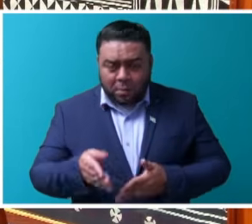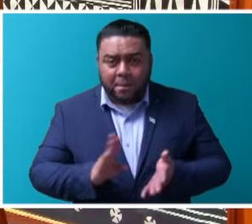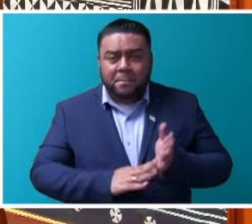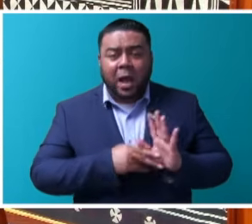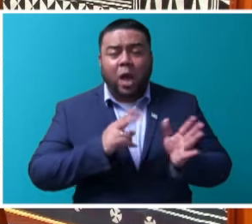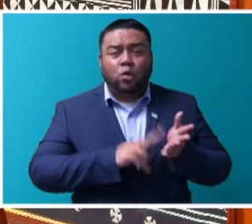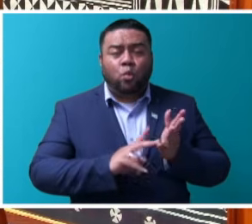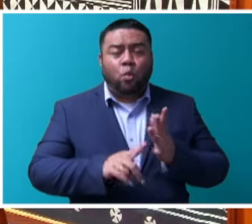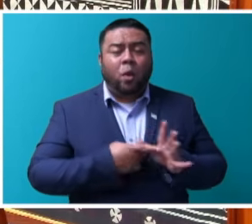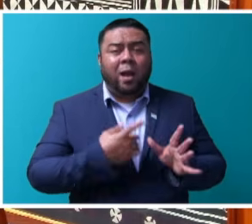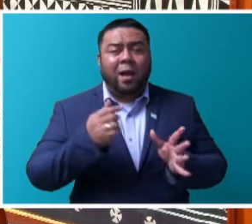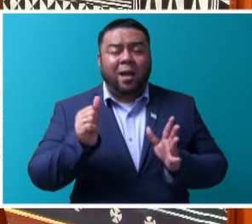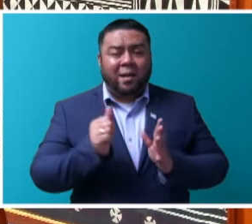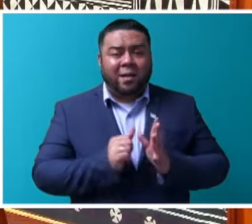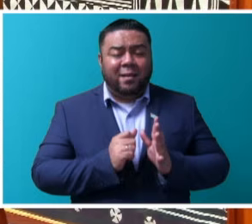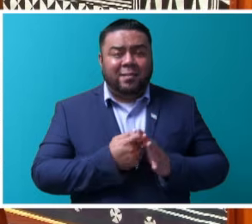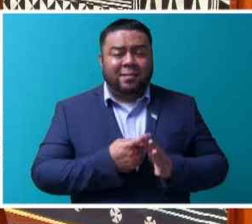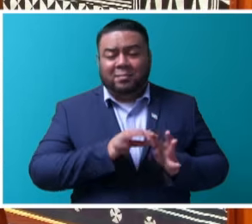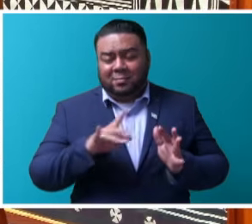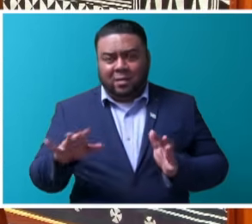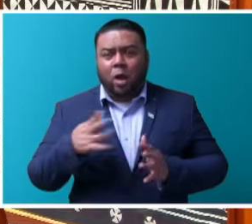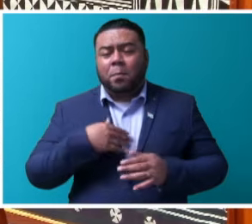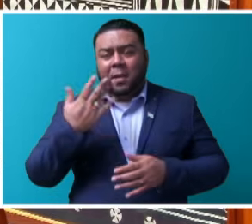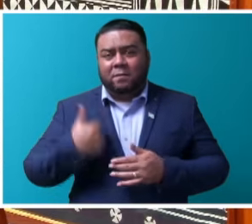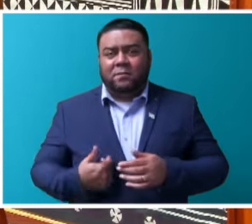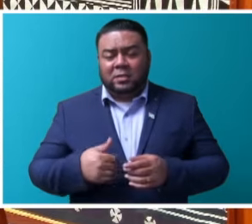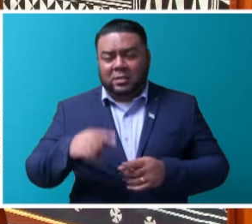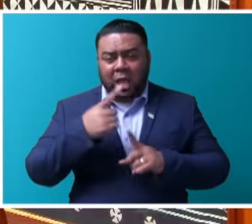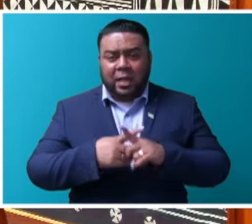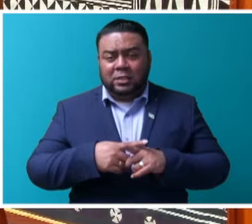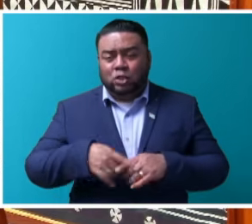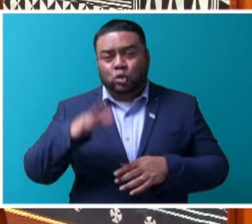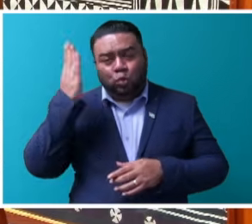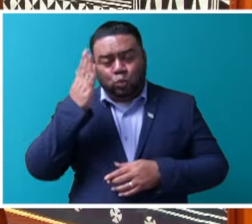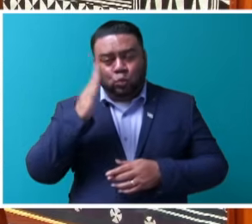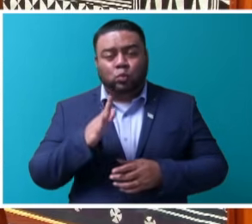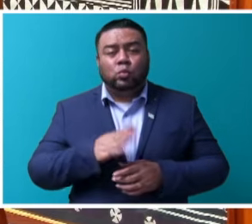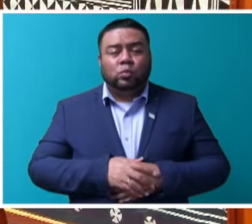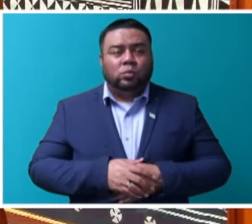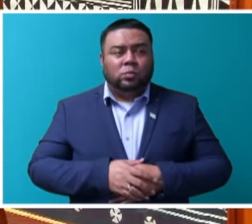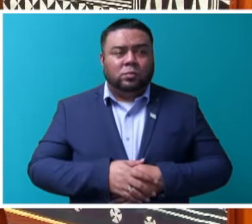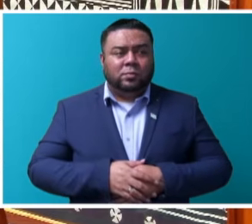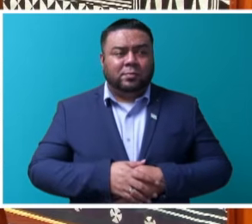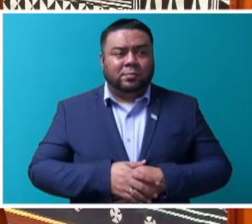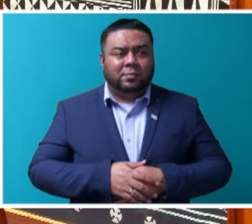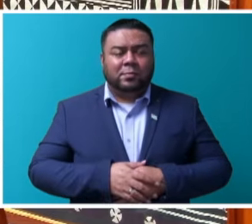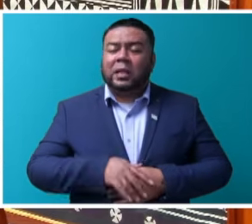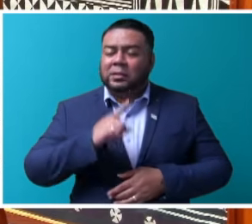Kamikamida, on behalf of his former school colleagues, and it bespeaks of an